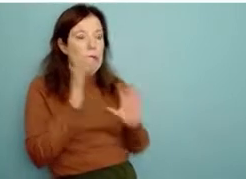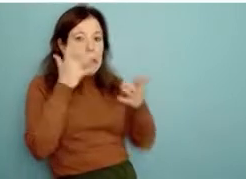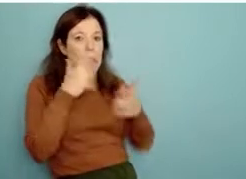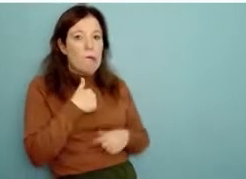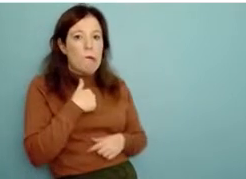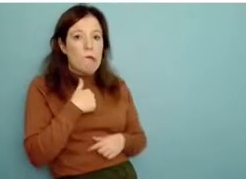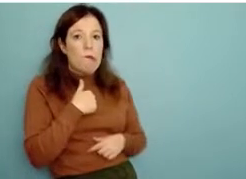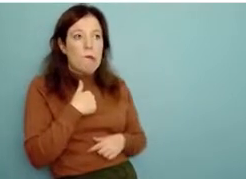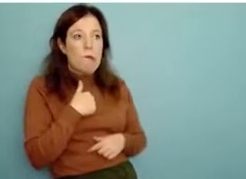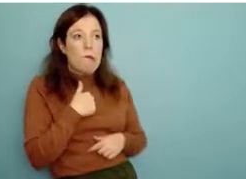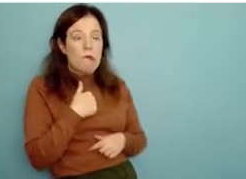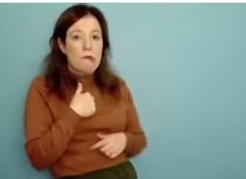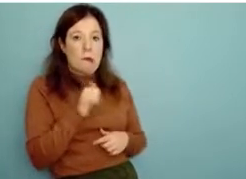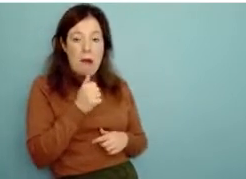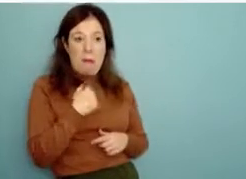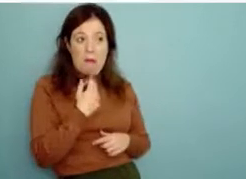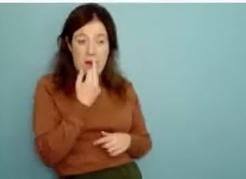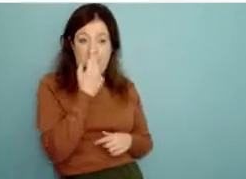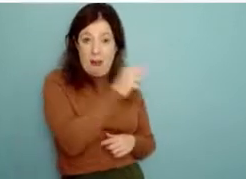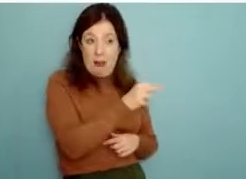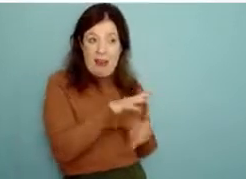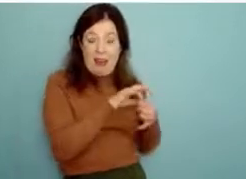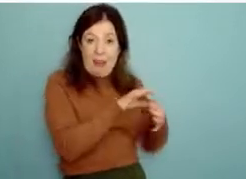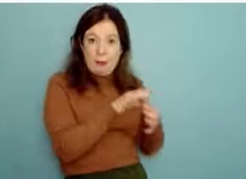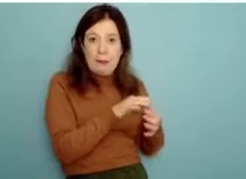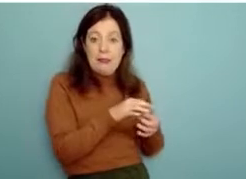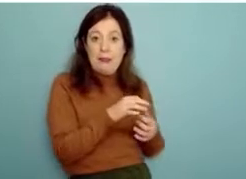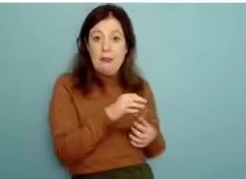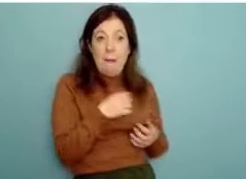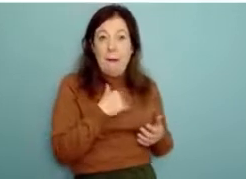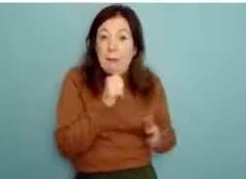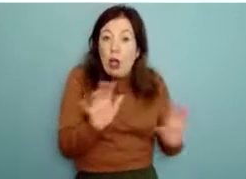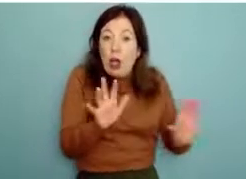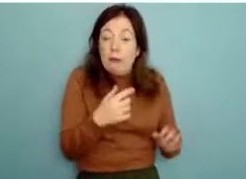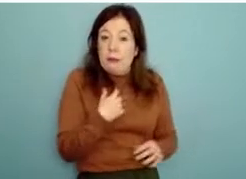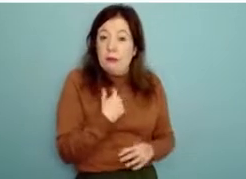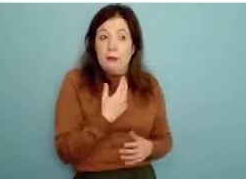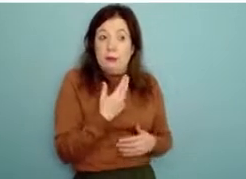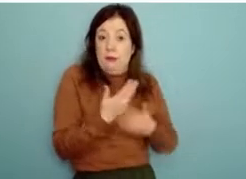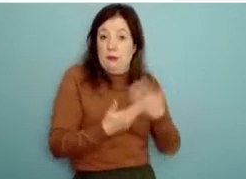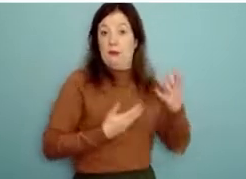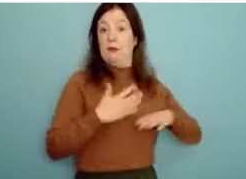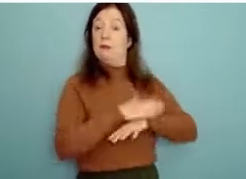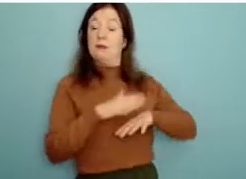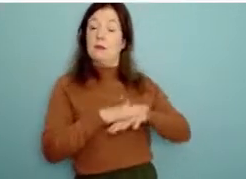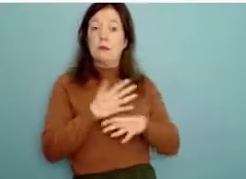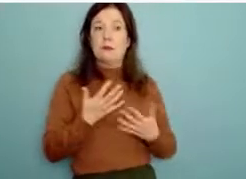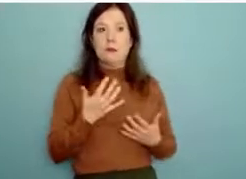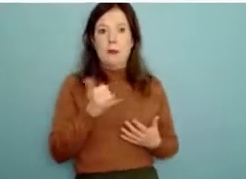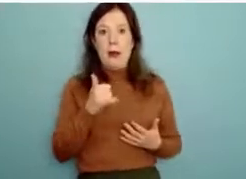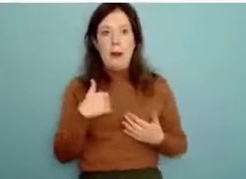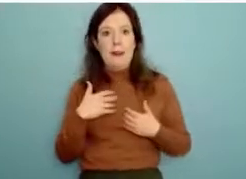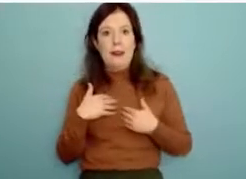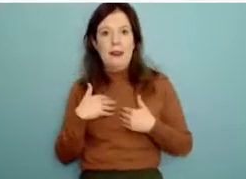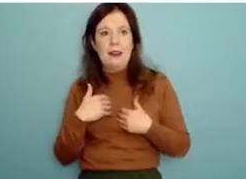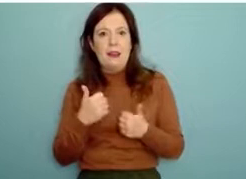misleading my therapist, honestly, or by mistake? What if I don't get better and my therapist thinks I'm not